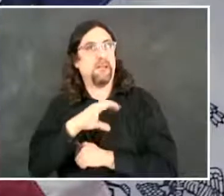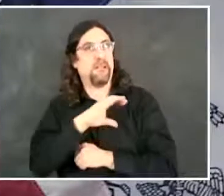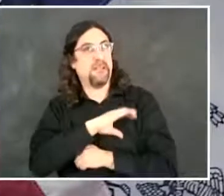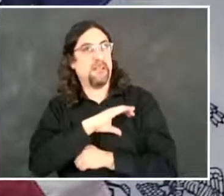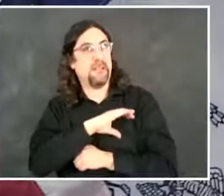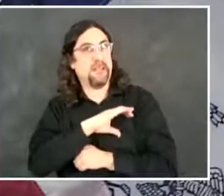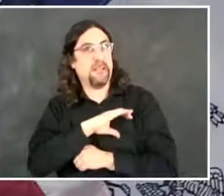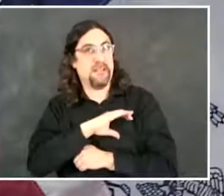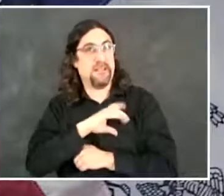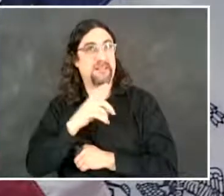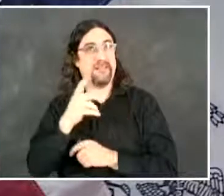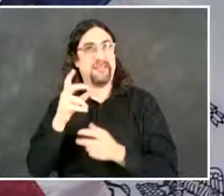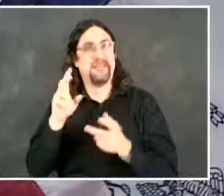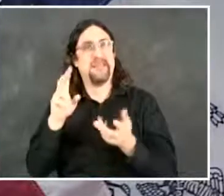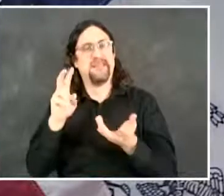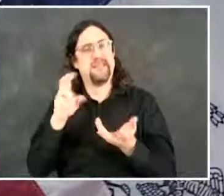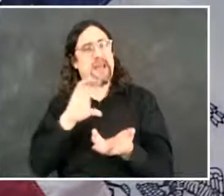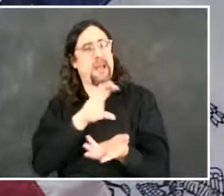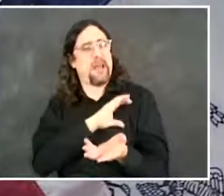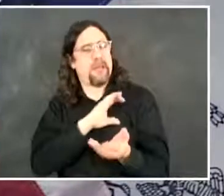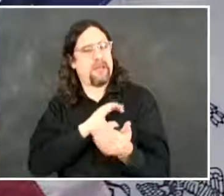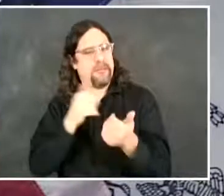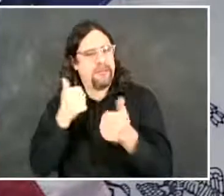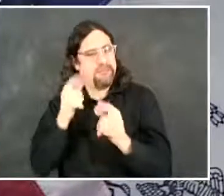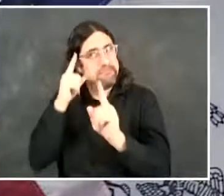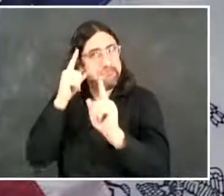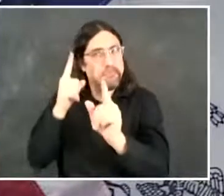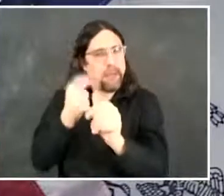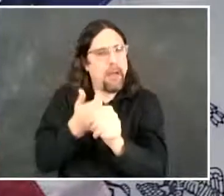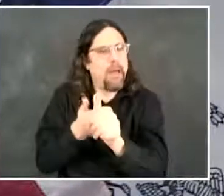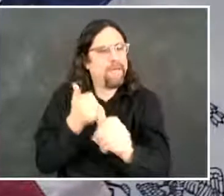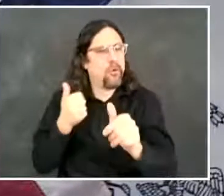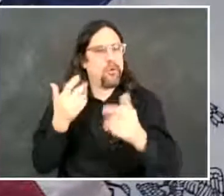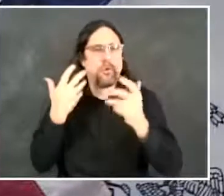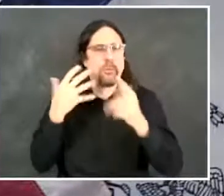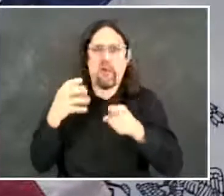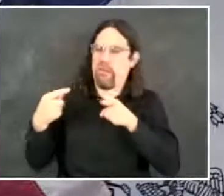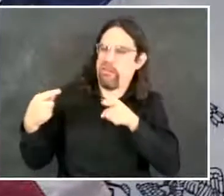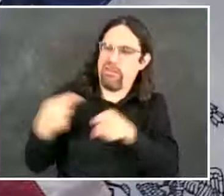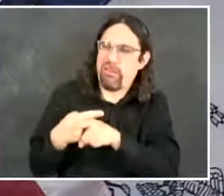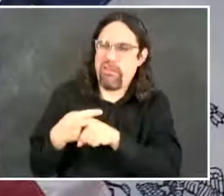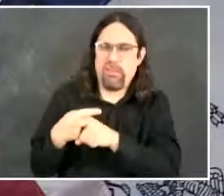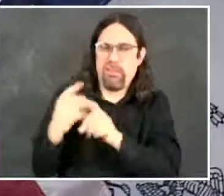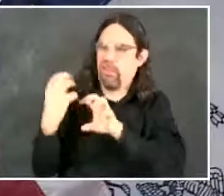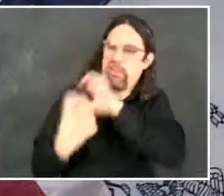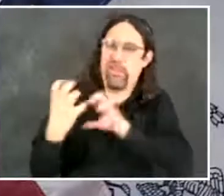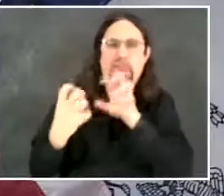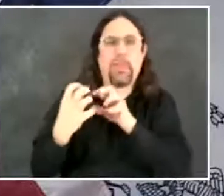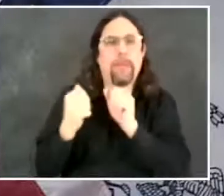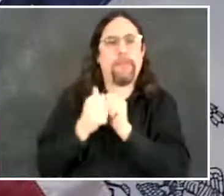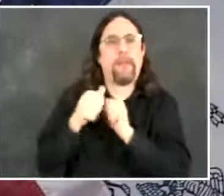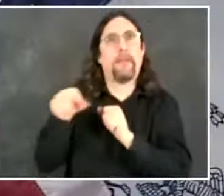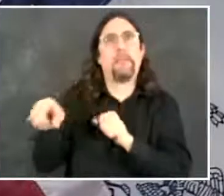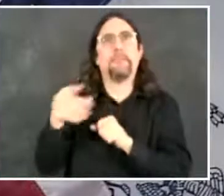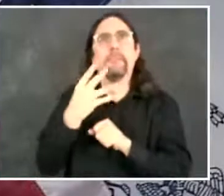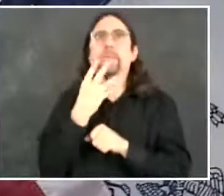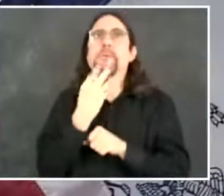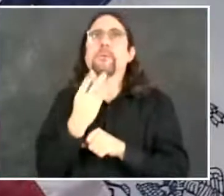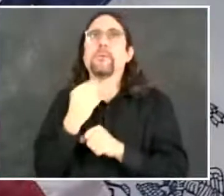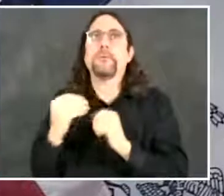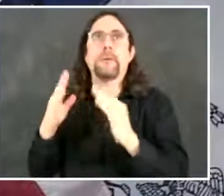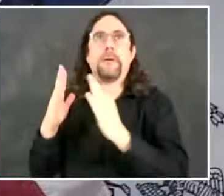don't carry IDs and are not confined to home if they are on the